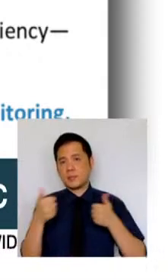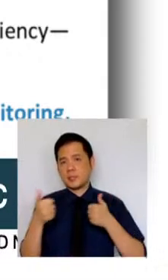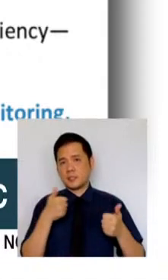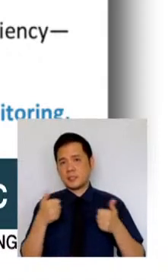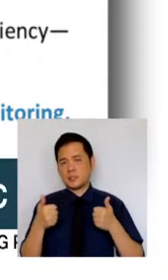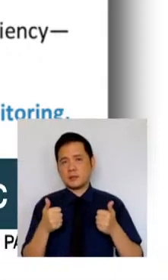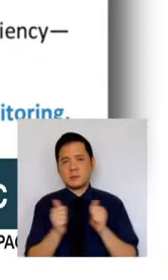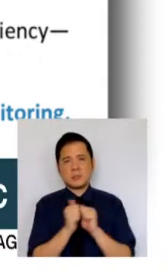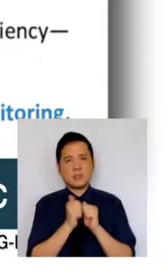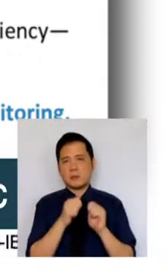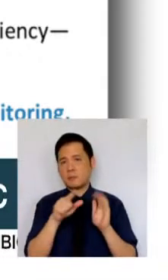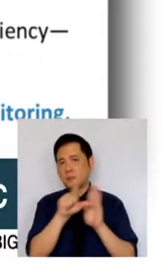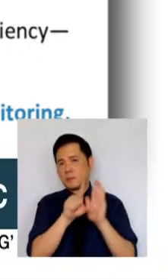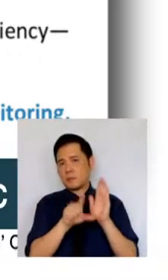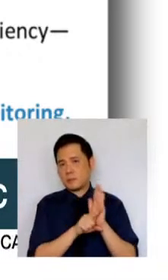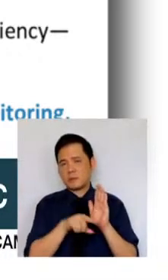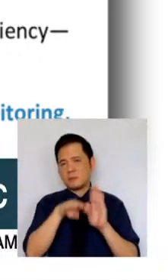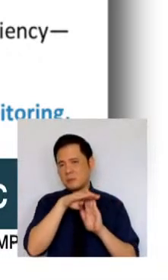policy,